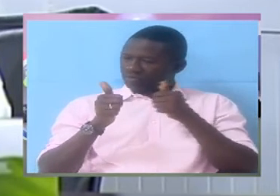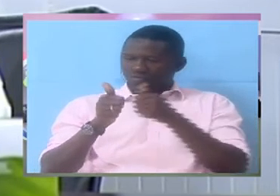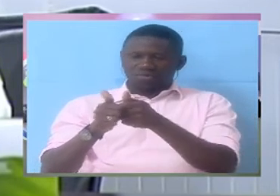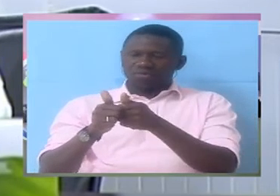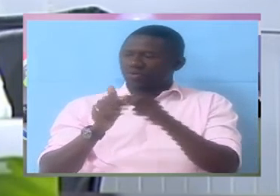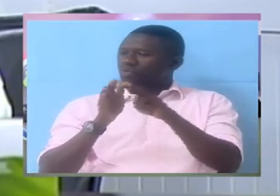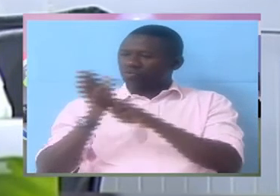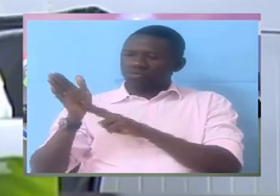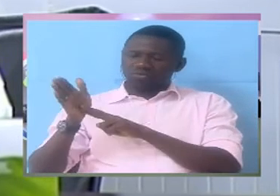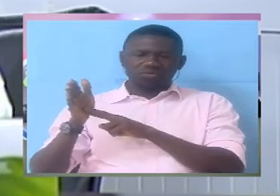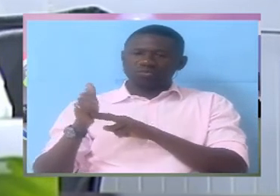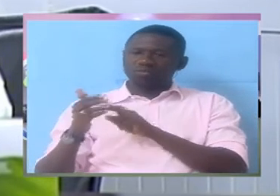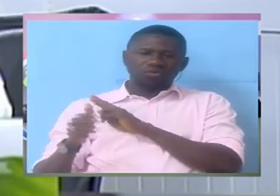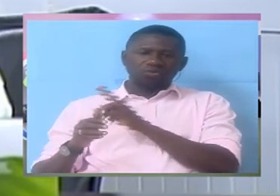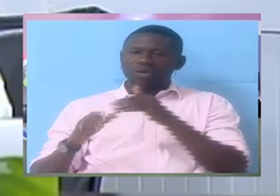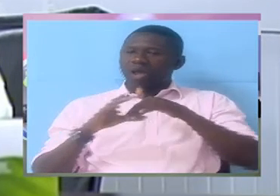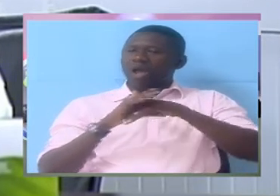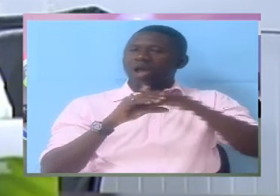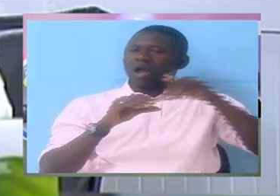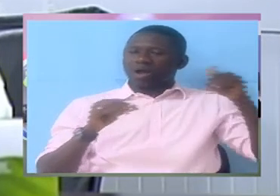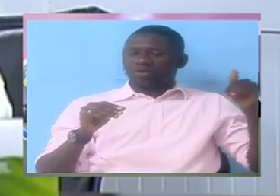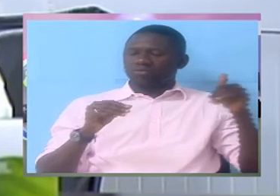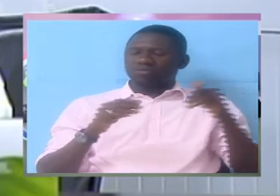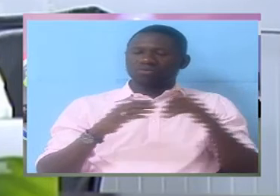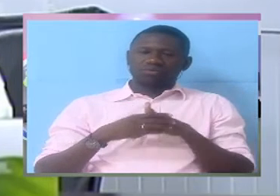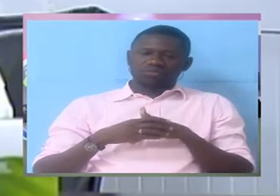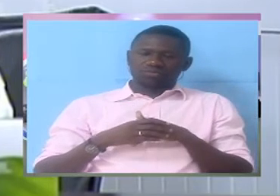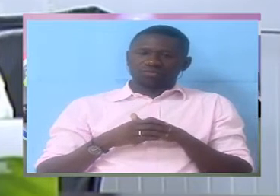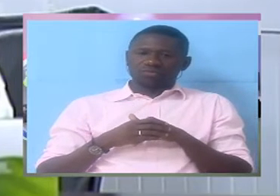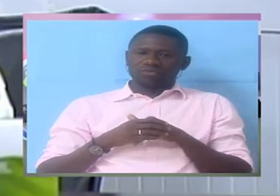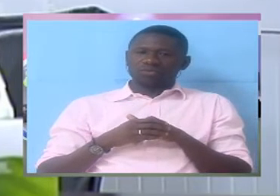sartolu ay menfo. And